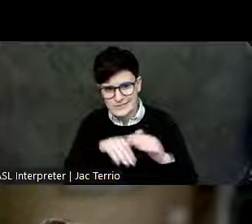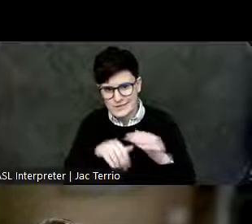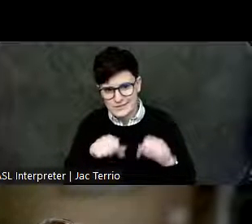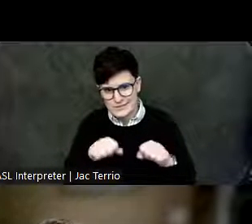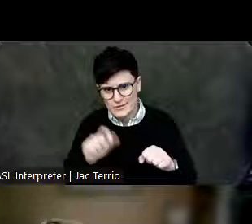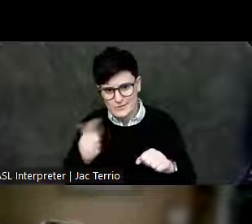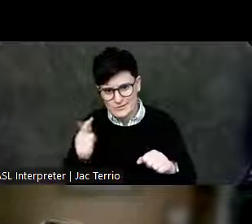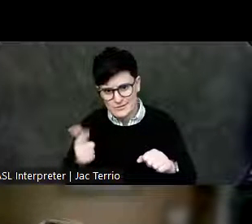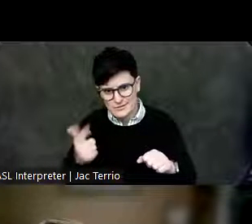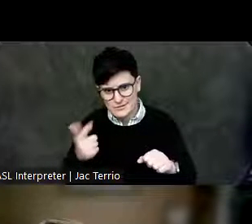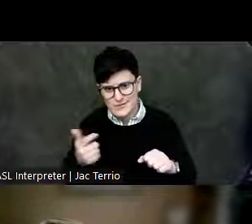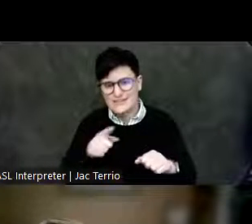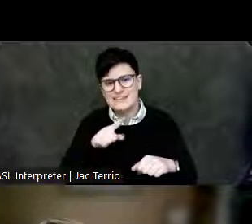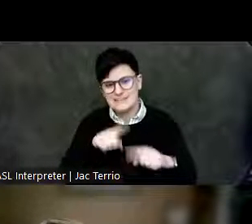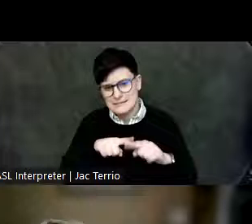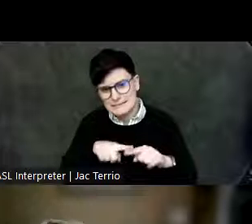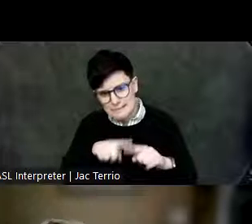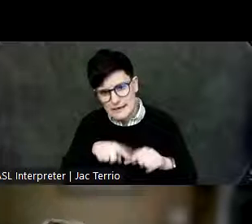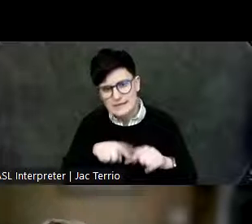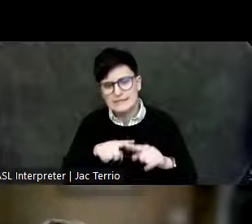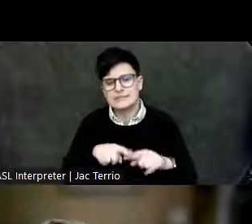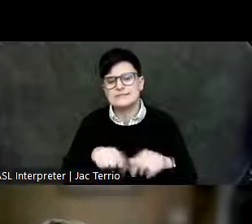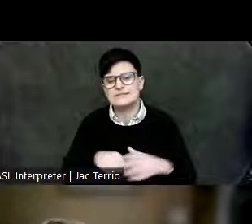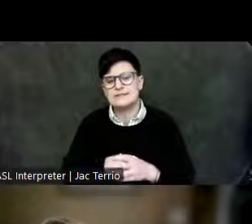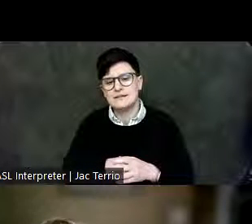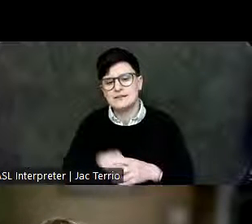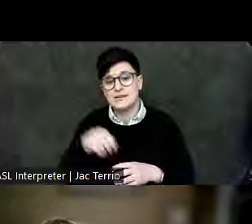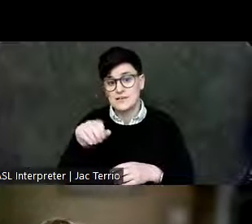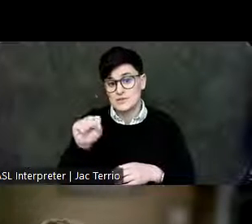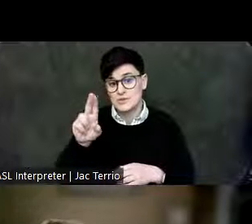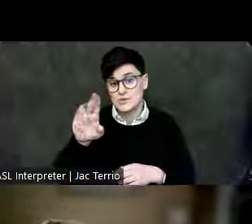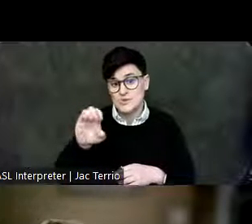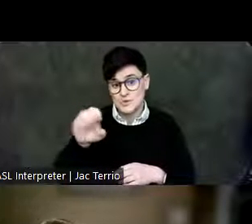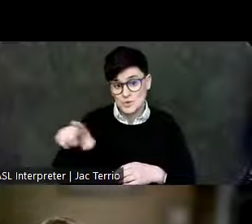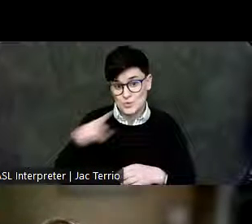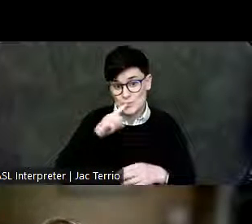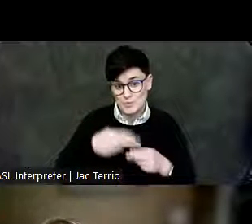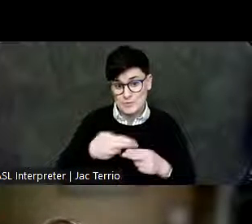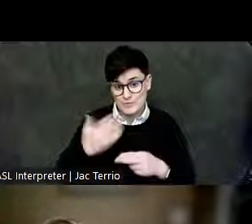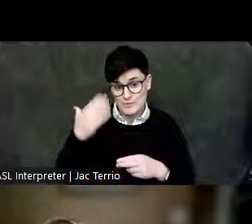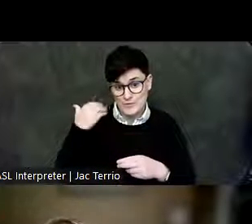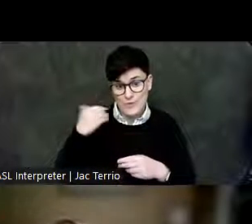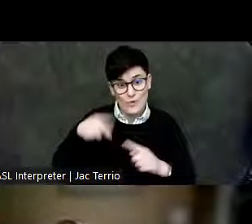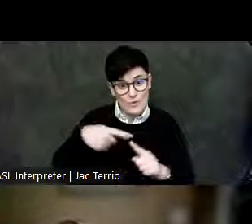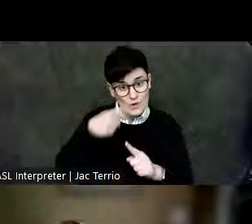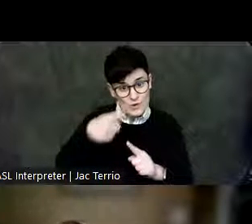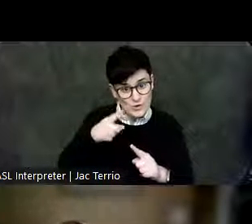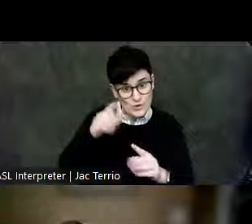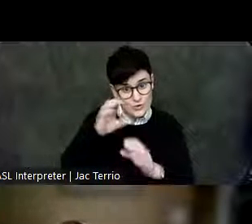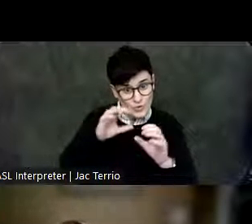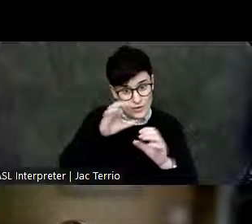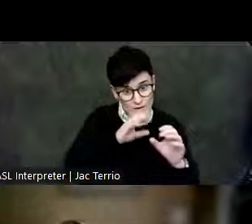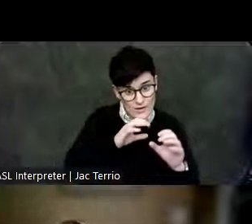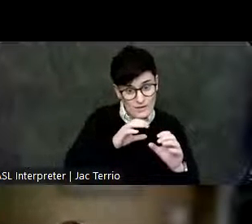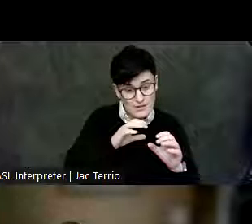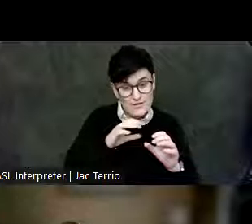it depends too. And I think, Sue, you had said earlier, when you're looking accessibility,